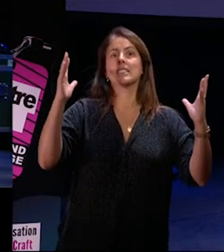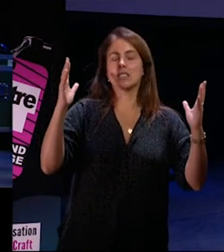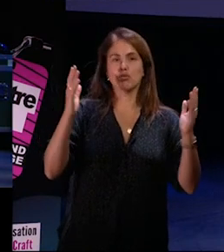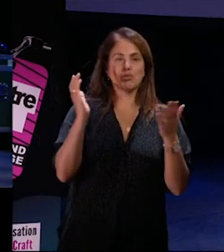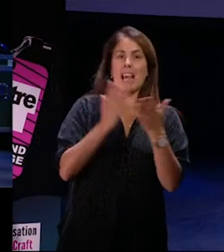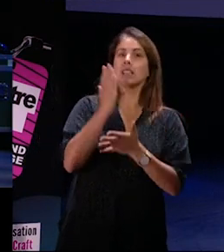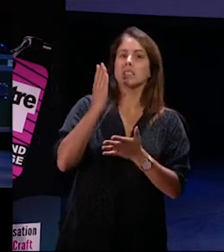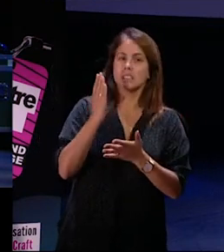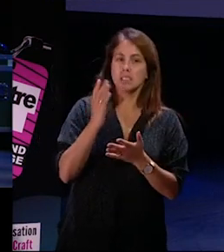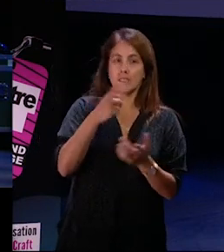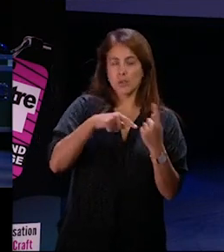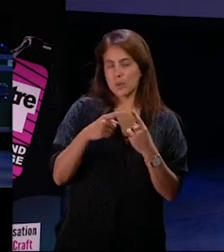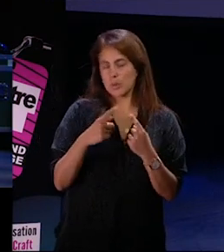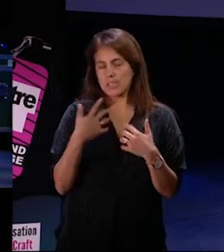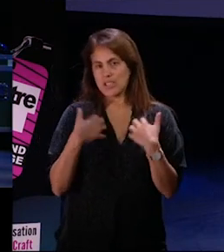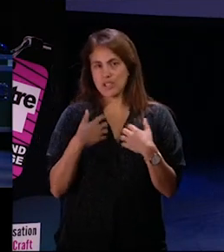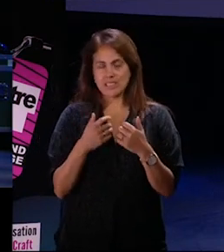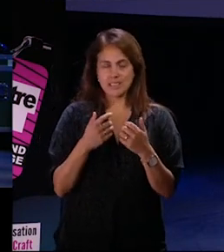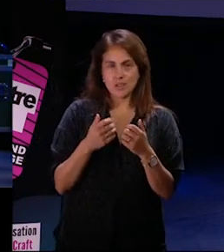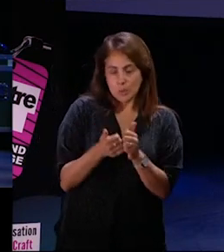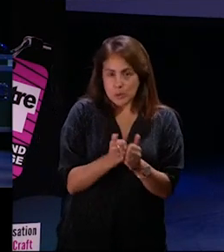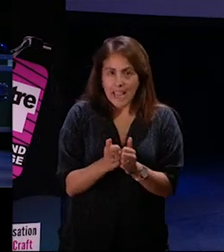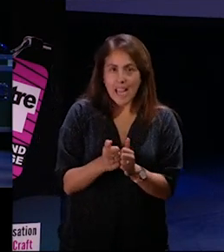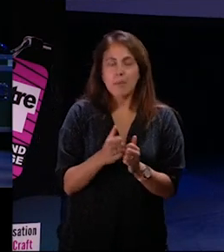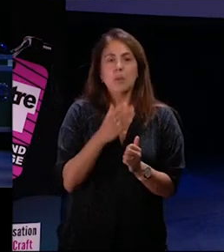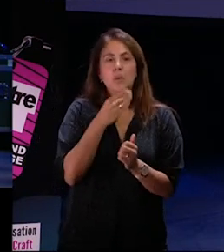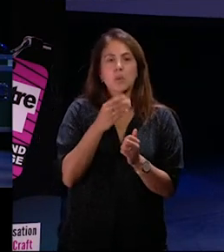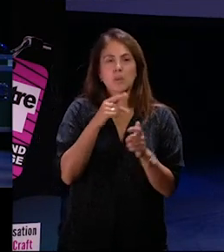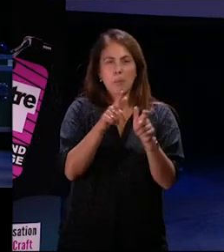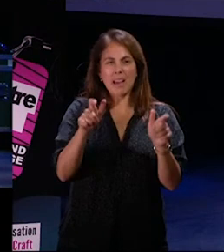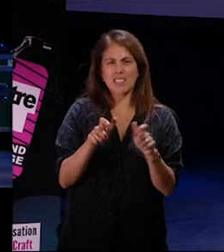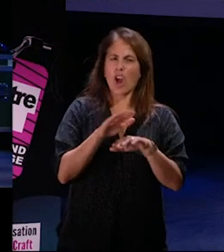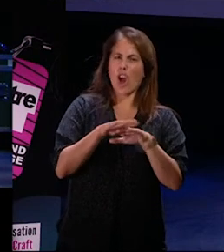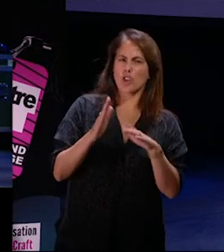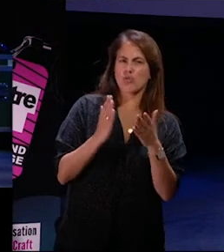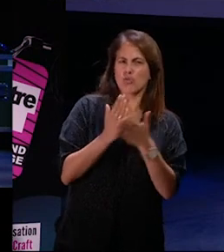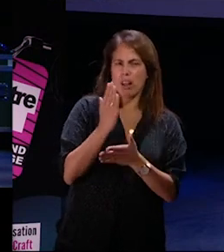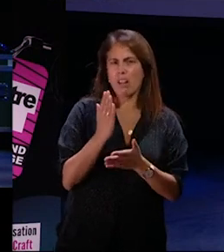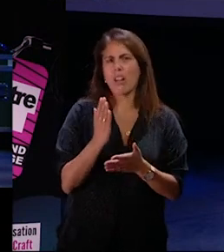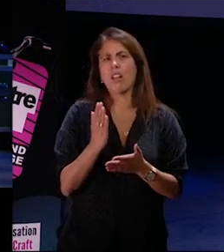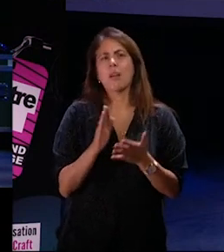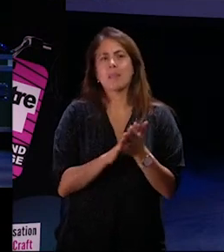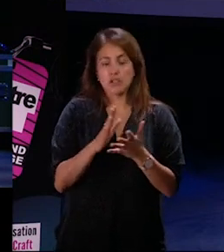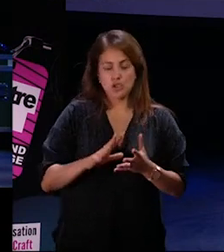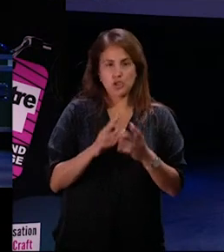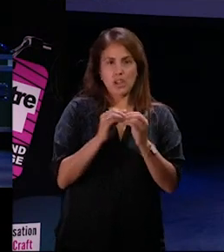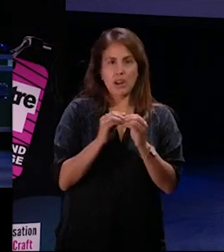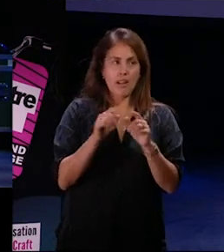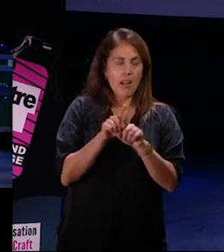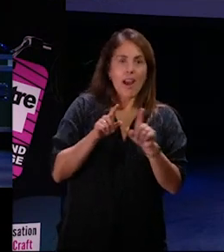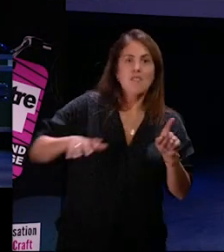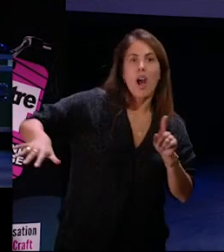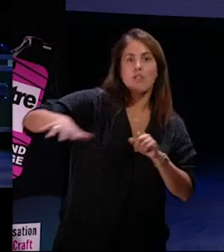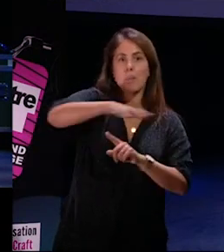anybody's interested in computer games and so on, they use a package called Unreal or Unity to be able to generate an environment which